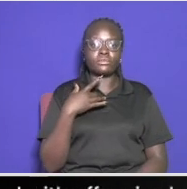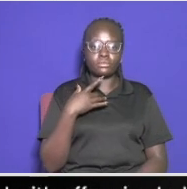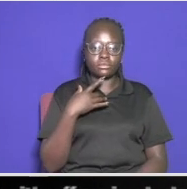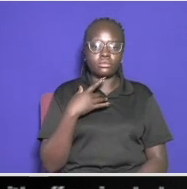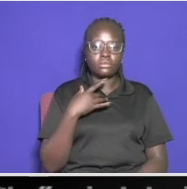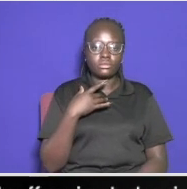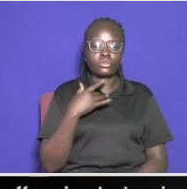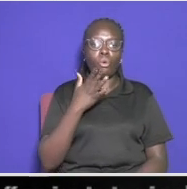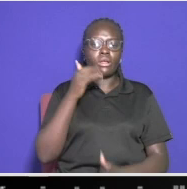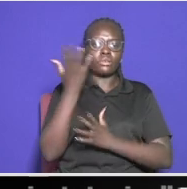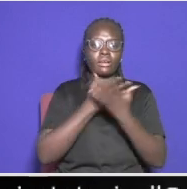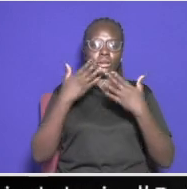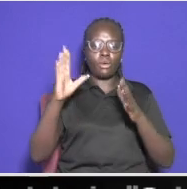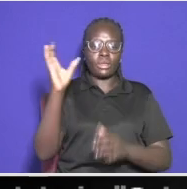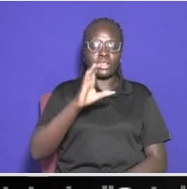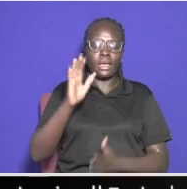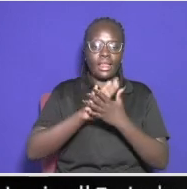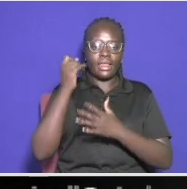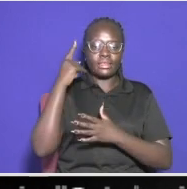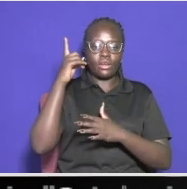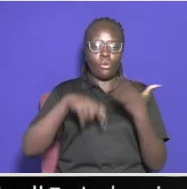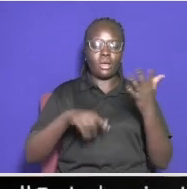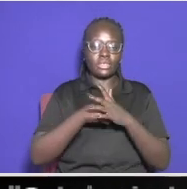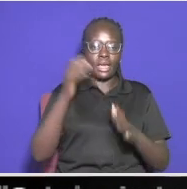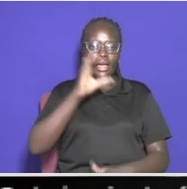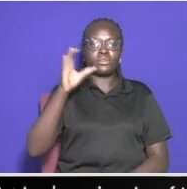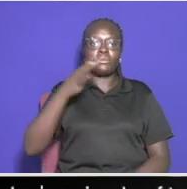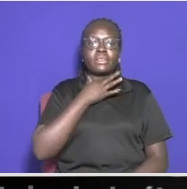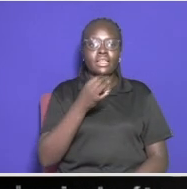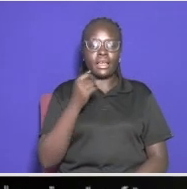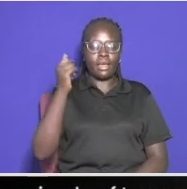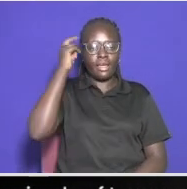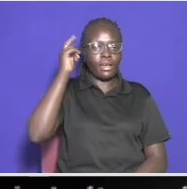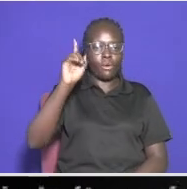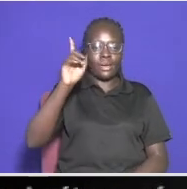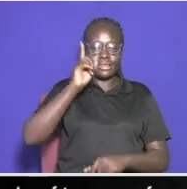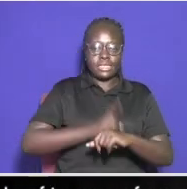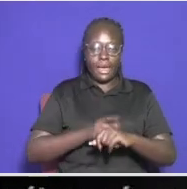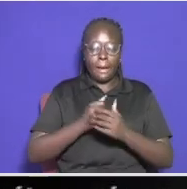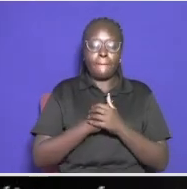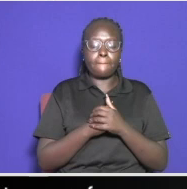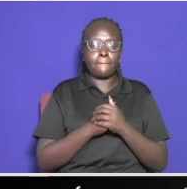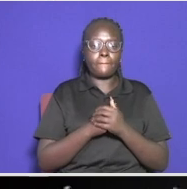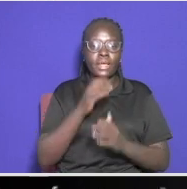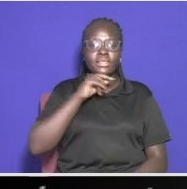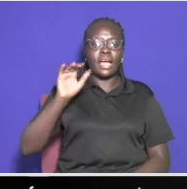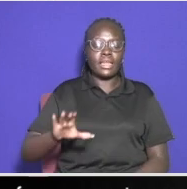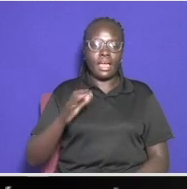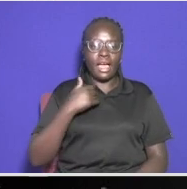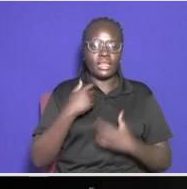I wanted to interact with customers and just understand what customers like. Then at one point our son had a challenge